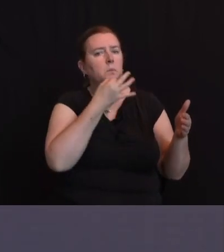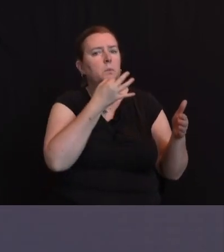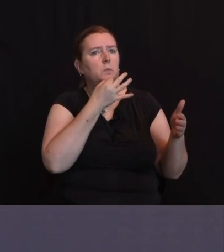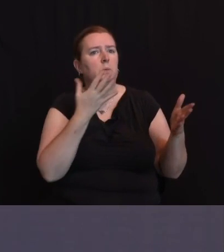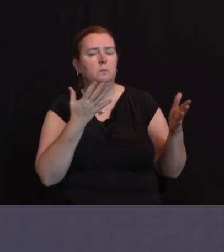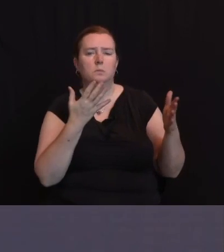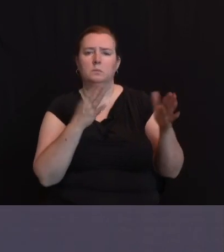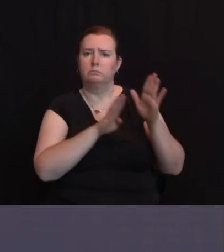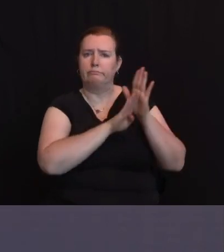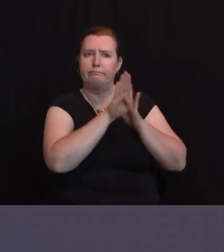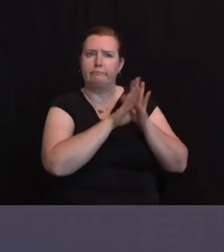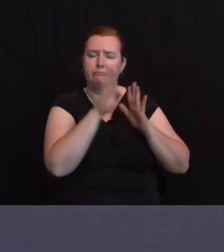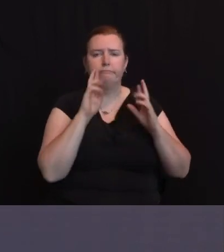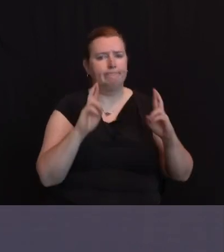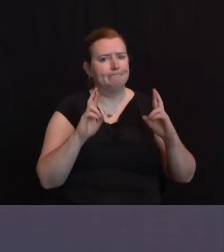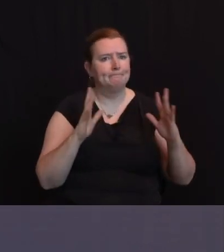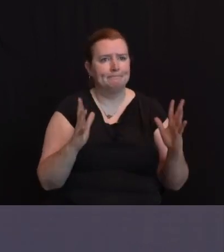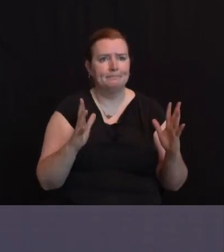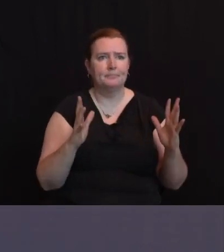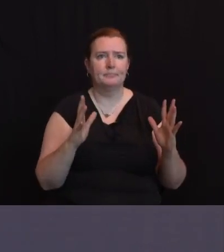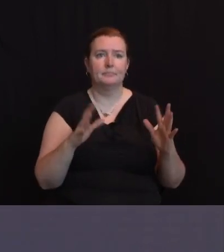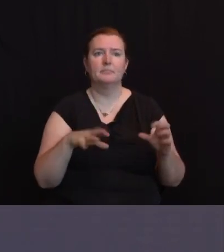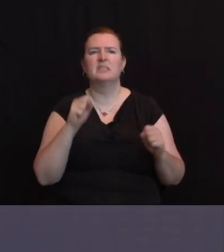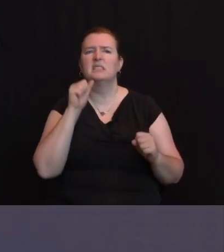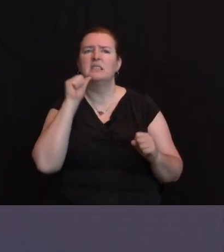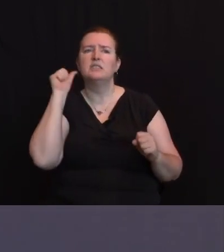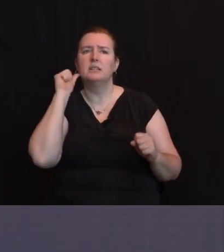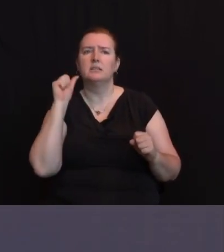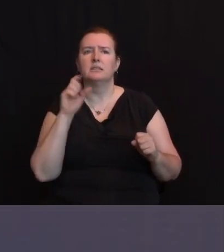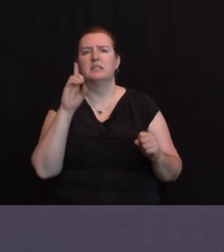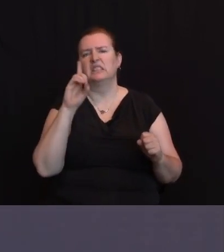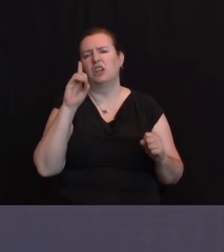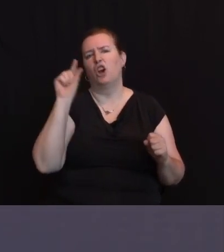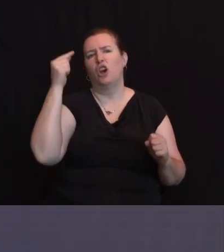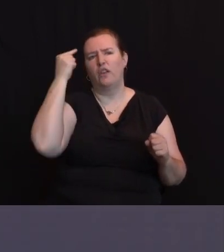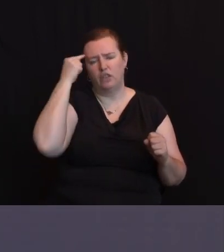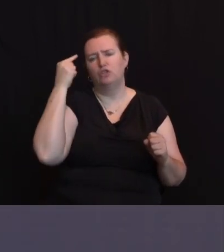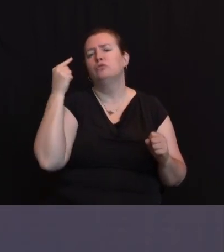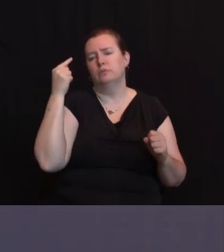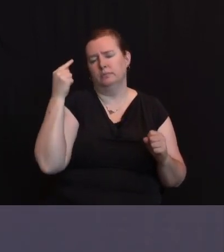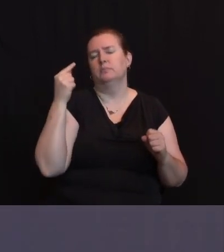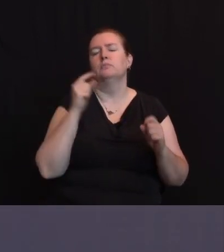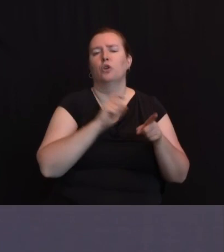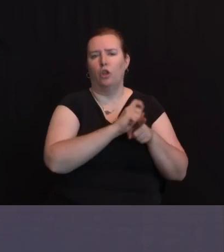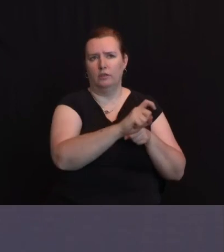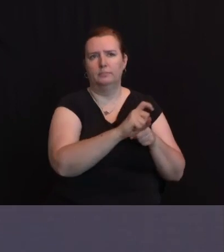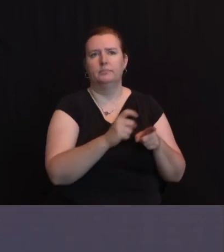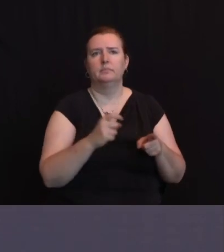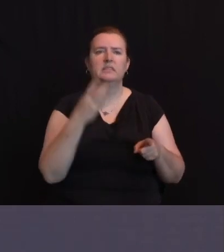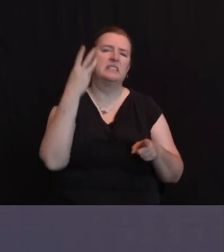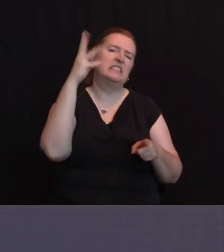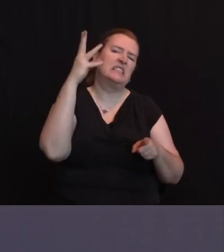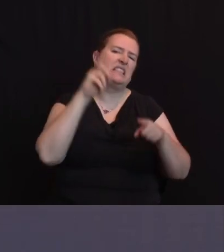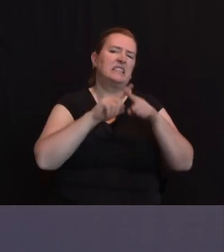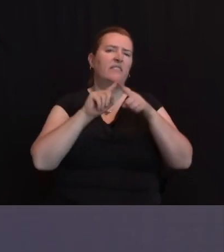hosted yesterday a Democratic governor's call. We had about 18 governors on with leader Chuck